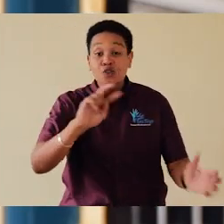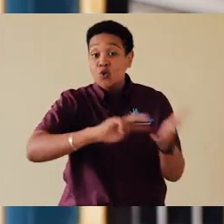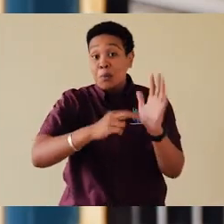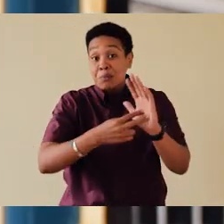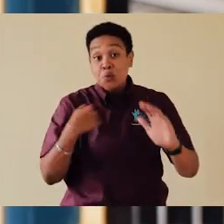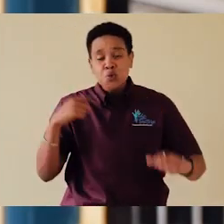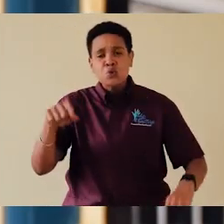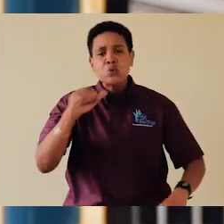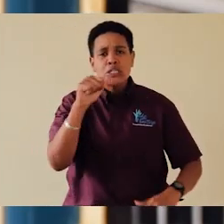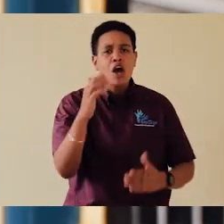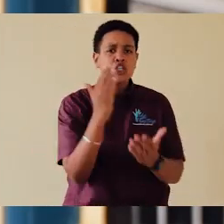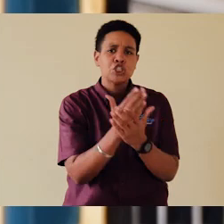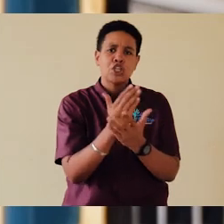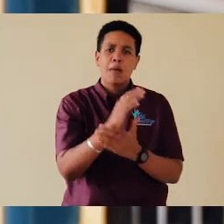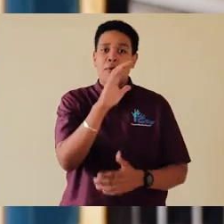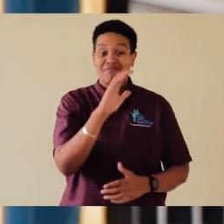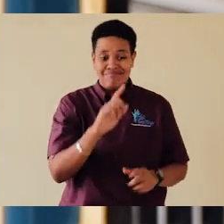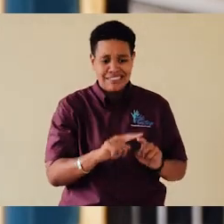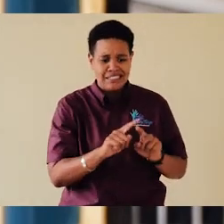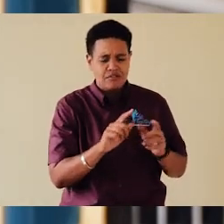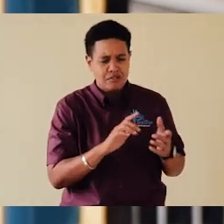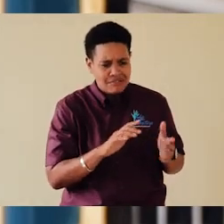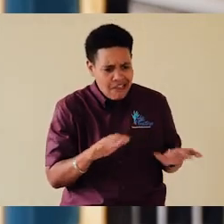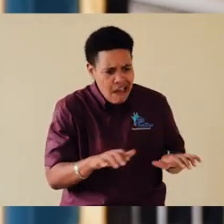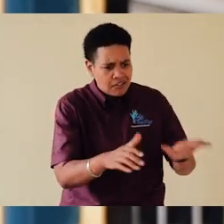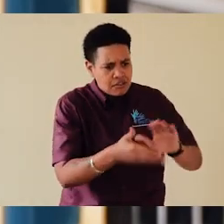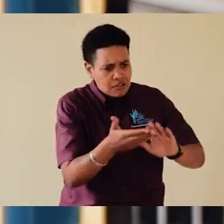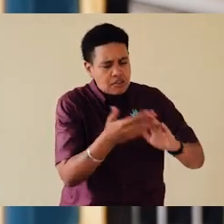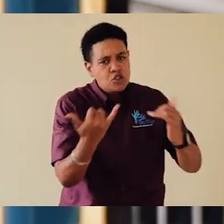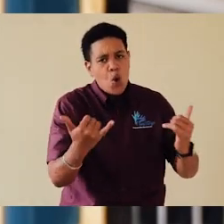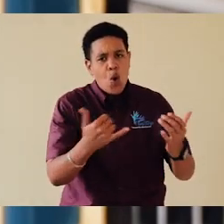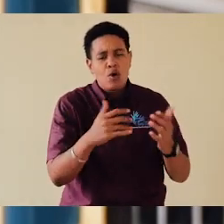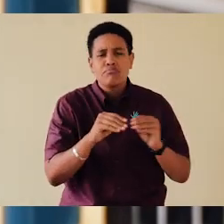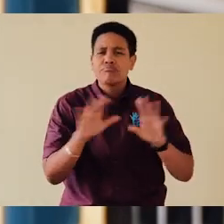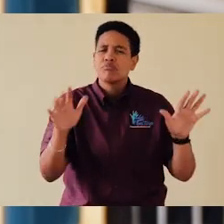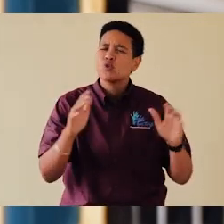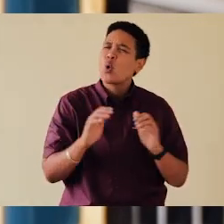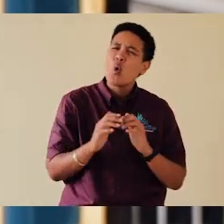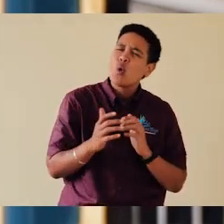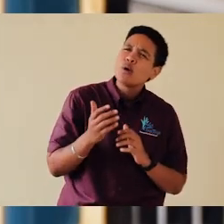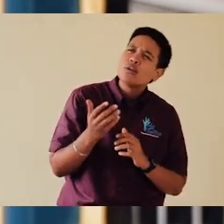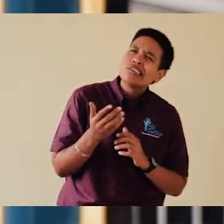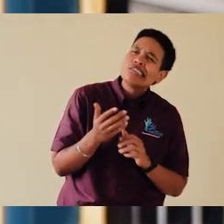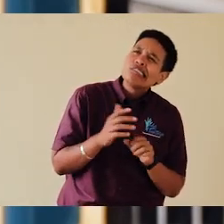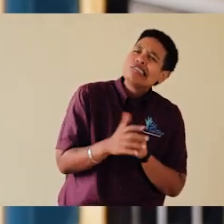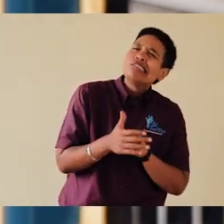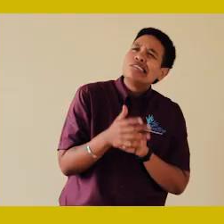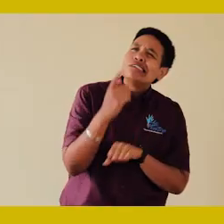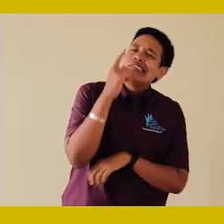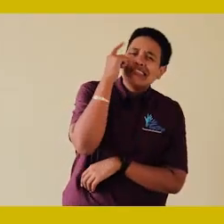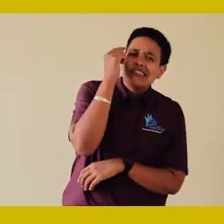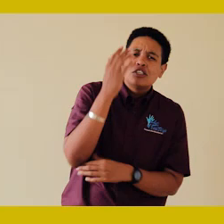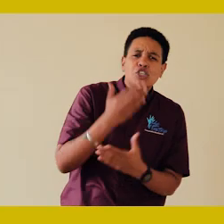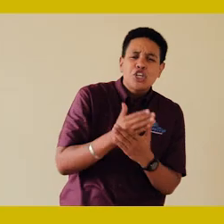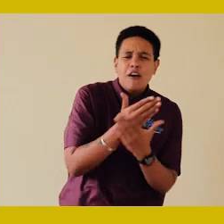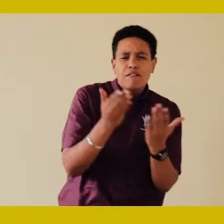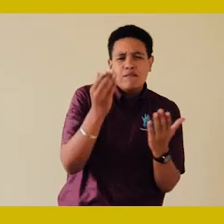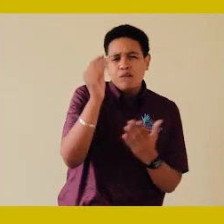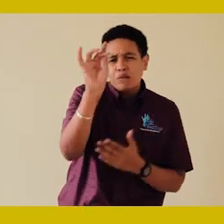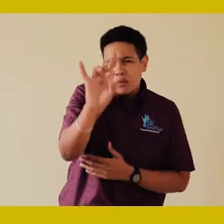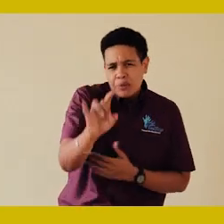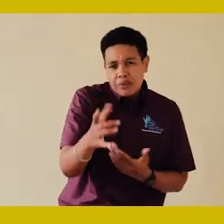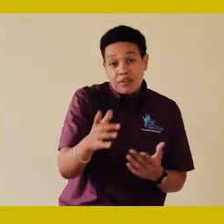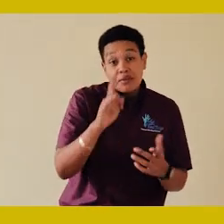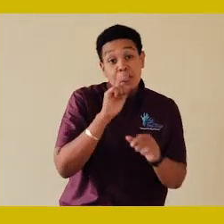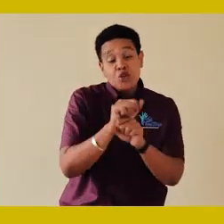we should not stop co-curricular activities even during this pandemic. So I want to share a few tips with you. Make sure you work